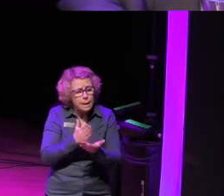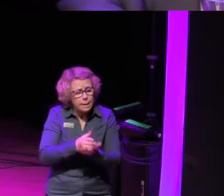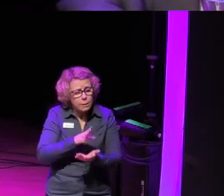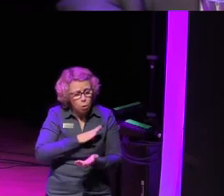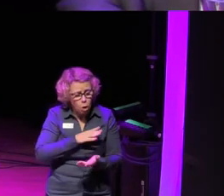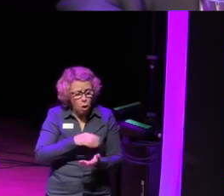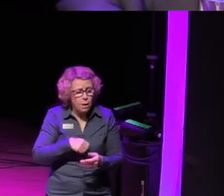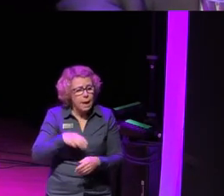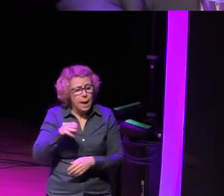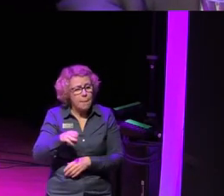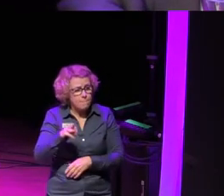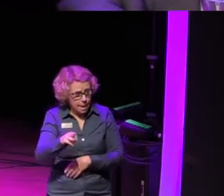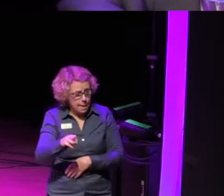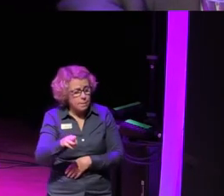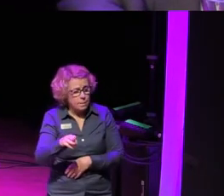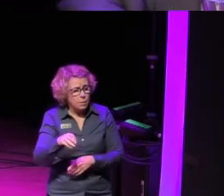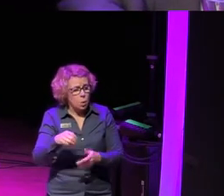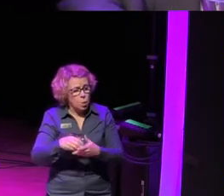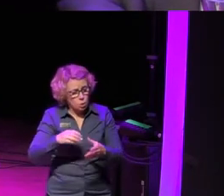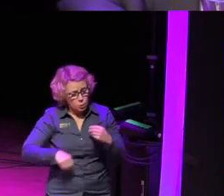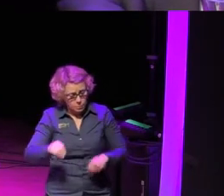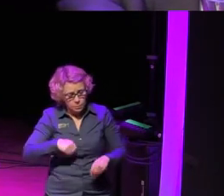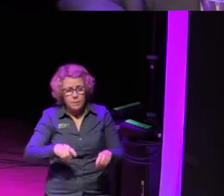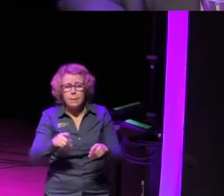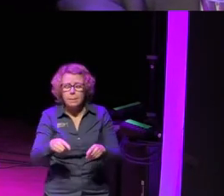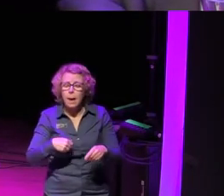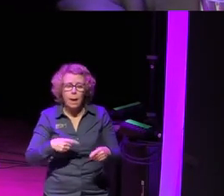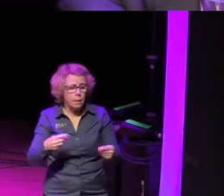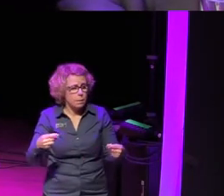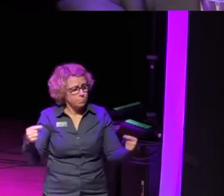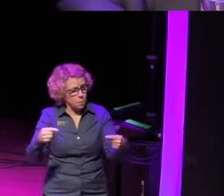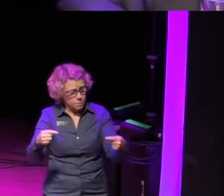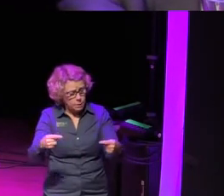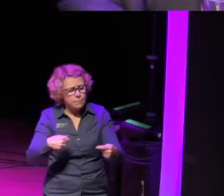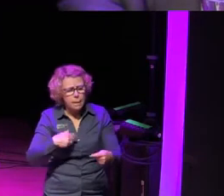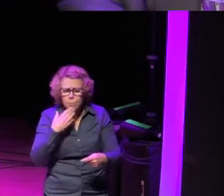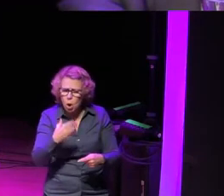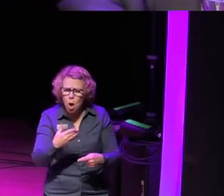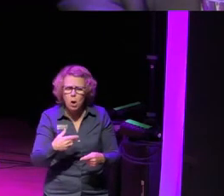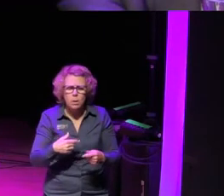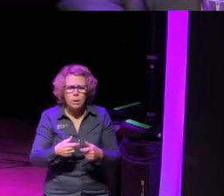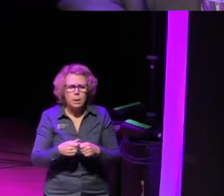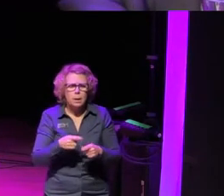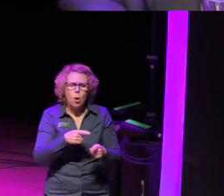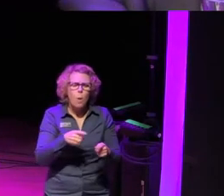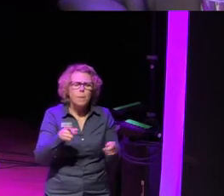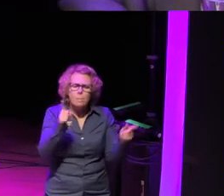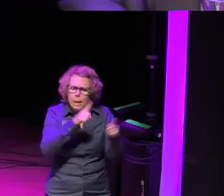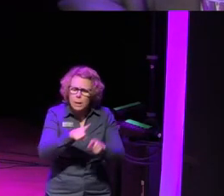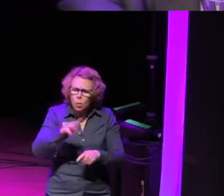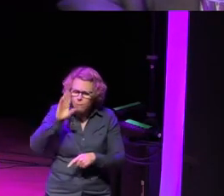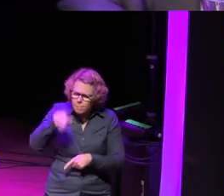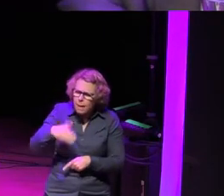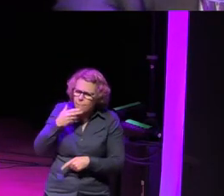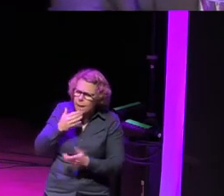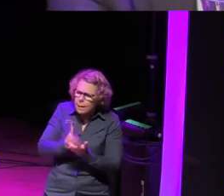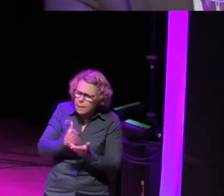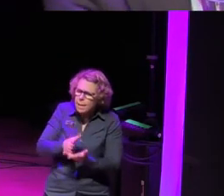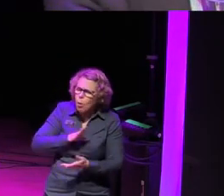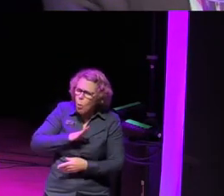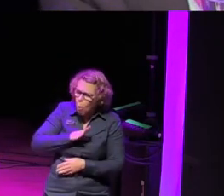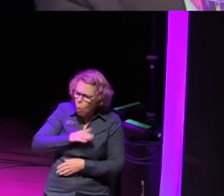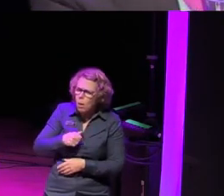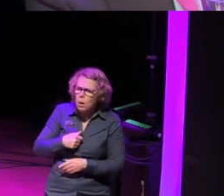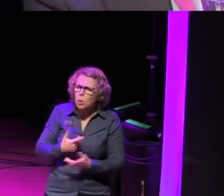human rights and corruption is a perfect idea. If the citizen knows exactly what their rights are, they will be less willing